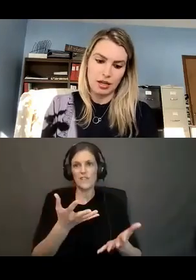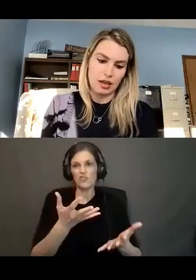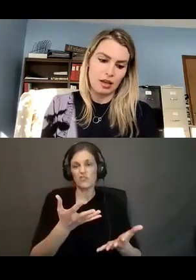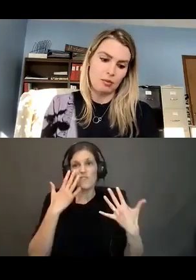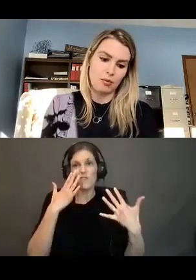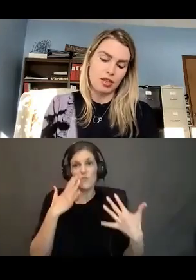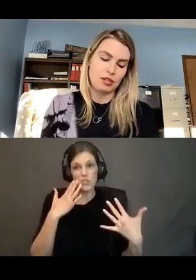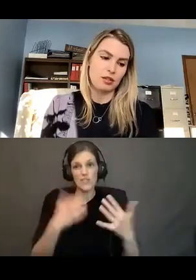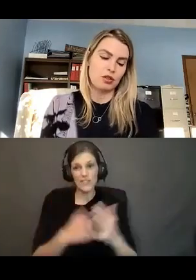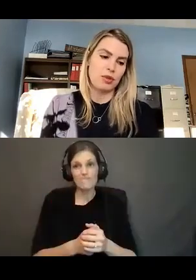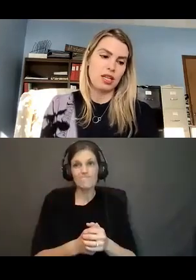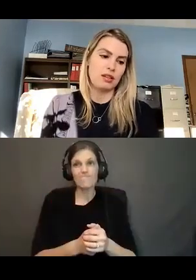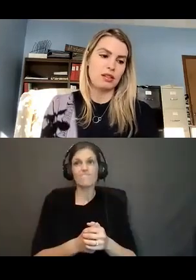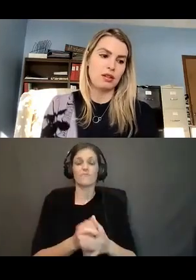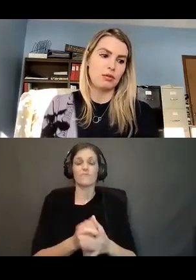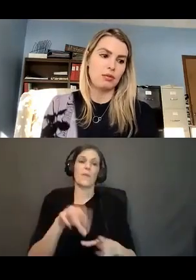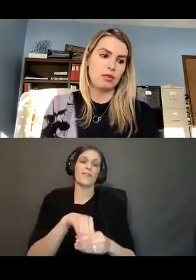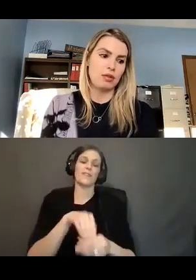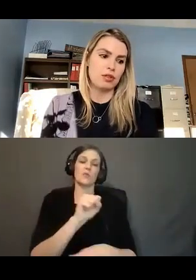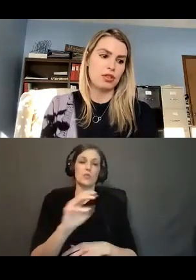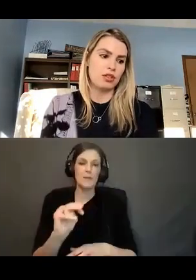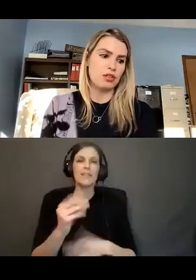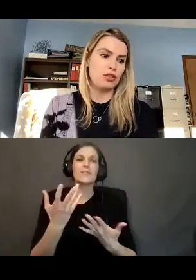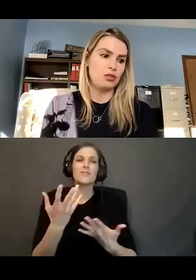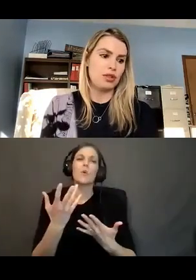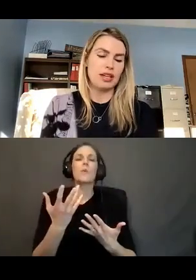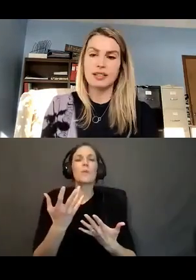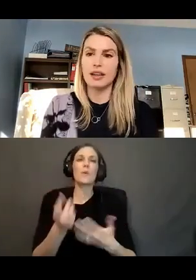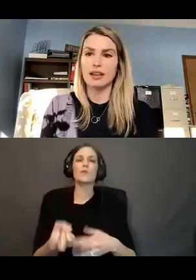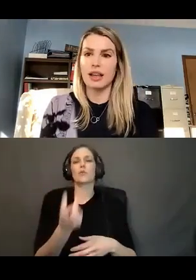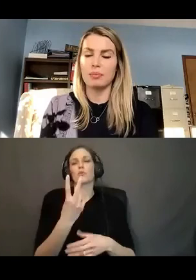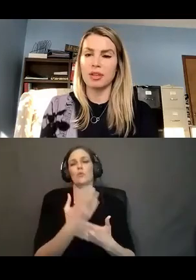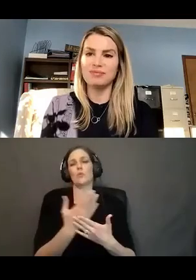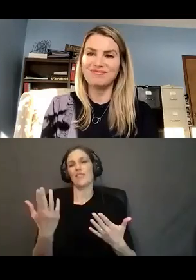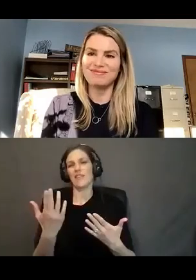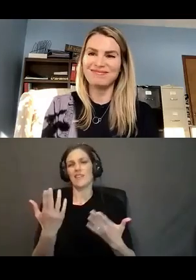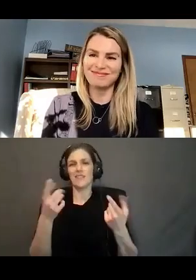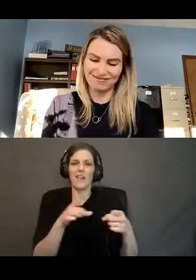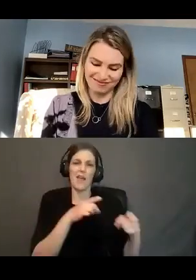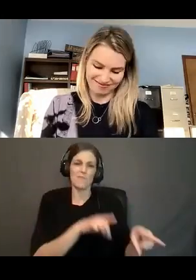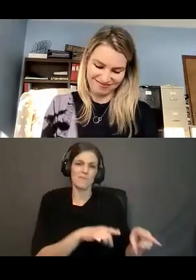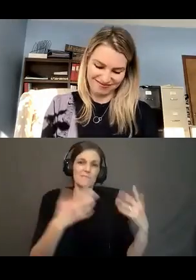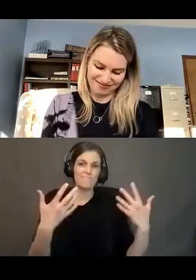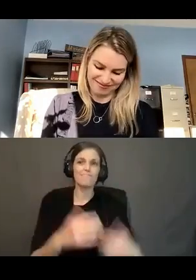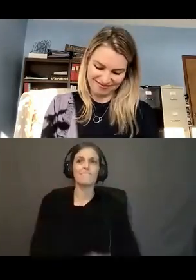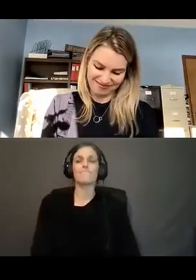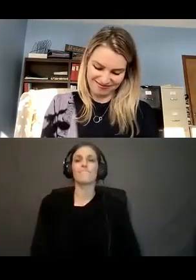unfortunately, within social media. So those are just two things that happen.